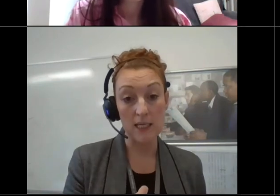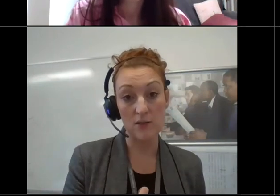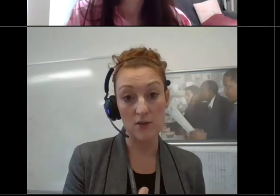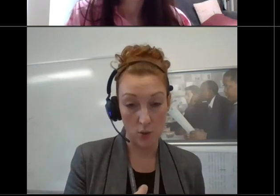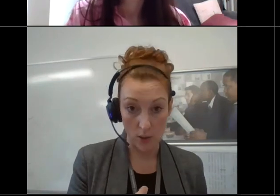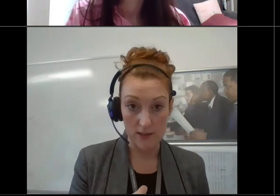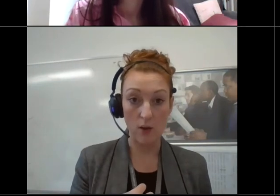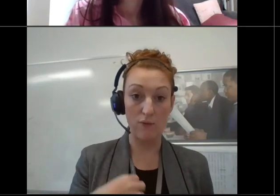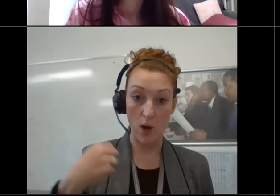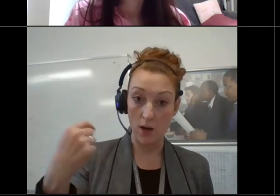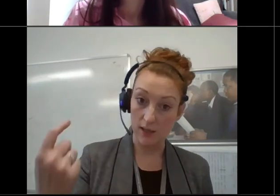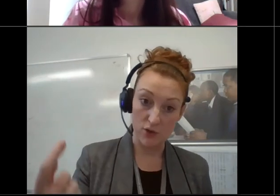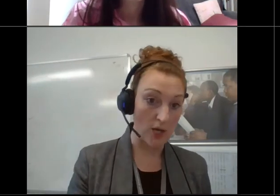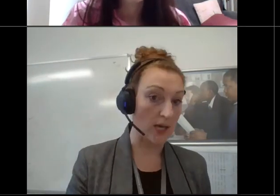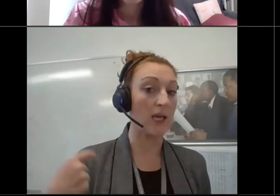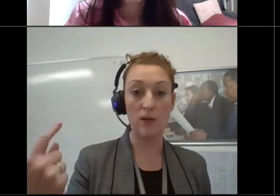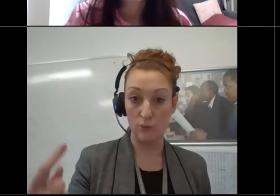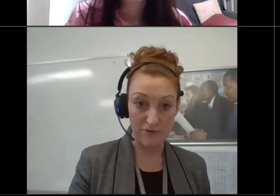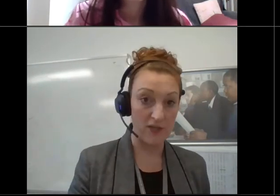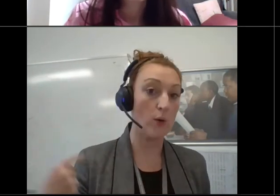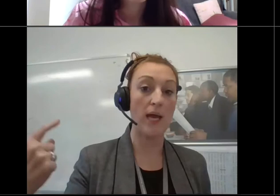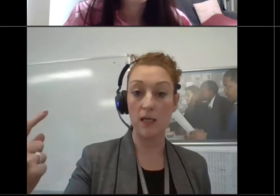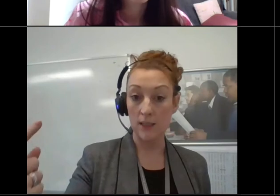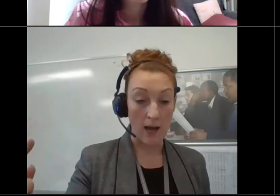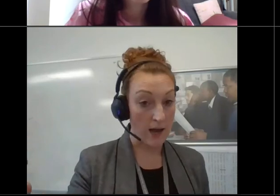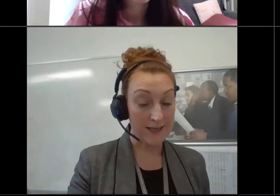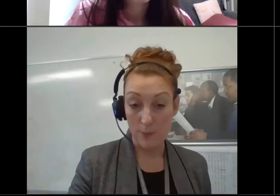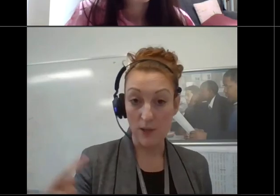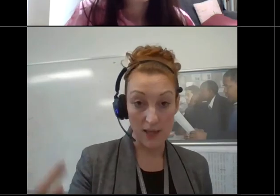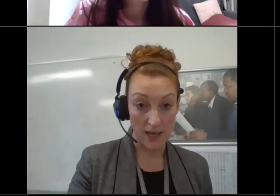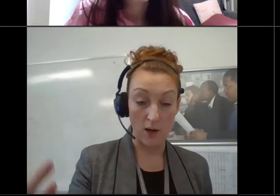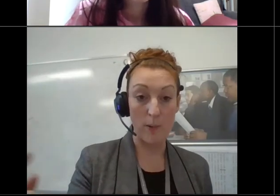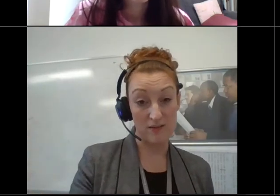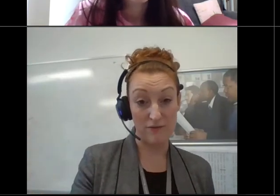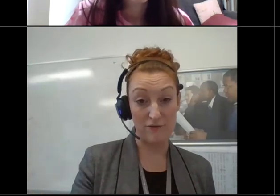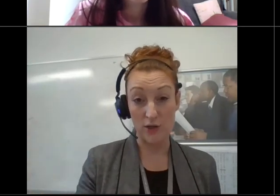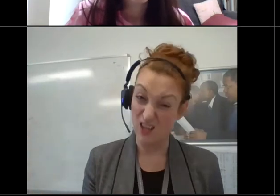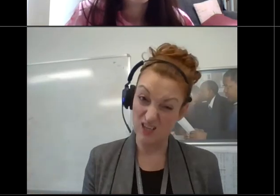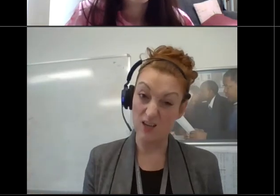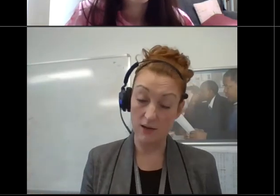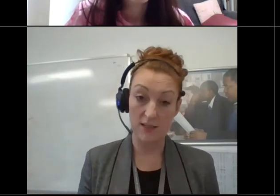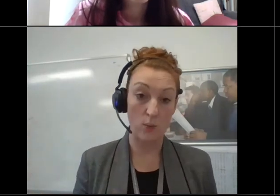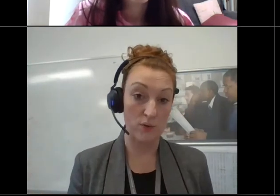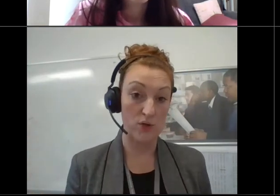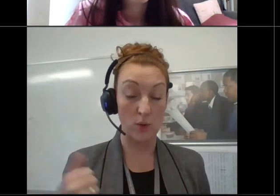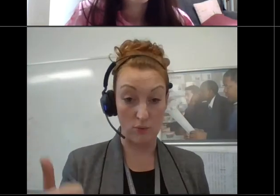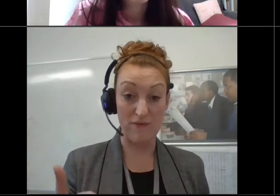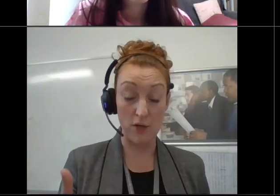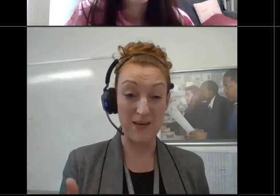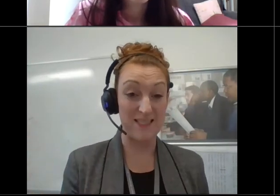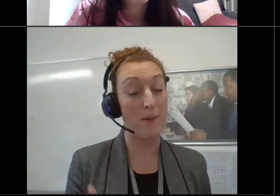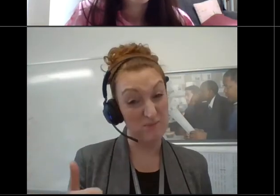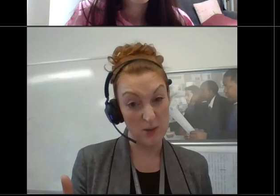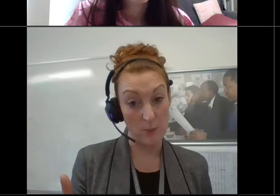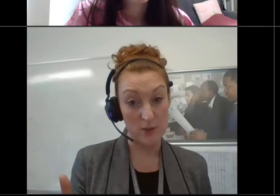homeschool really needs to do quite a lot of work in checking in, reviewing, keeping that young person focused. And then in an ideal world, you want a